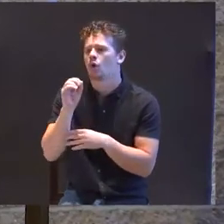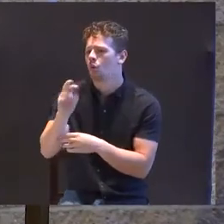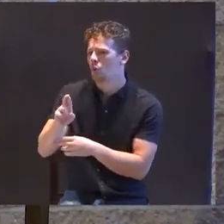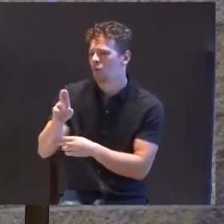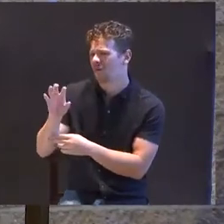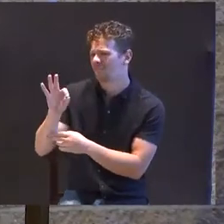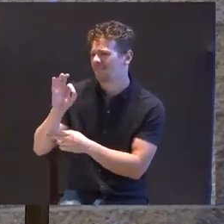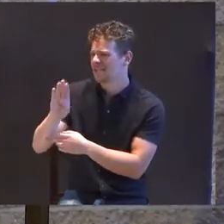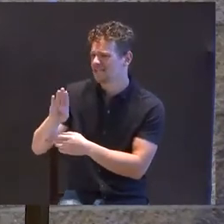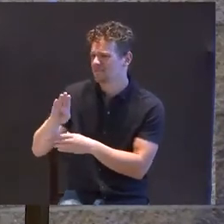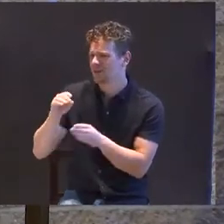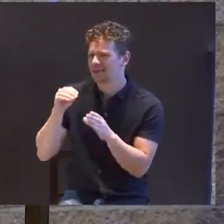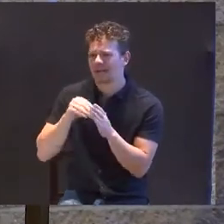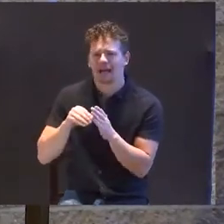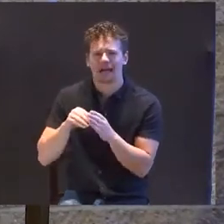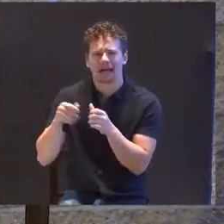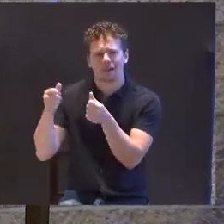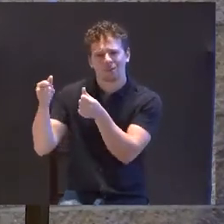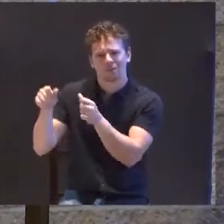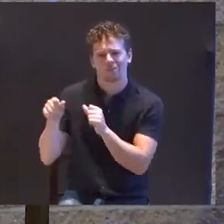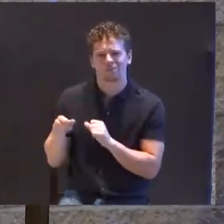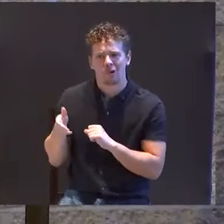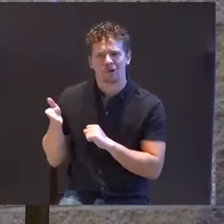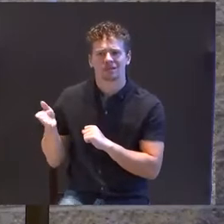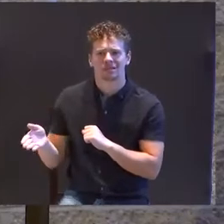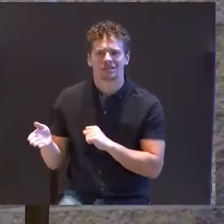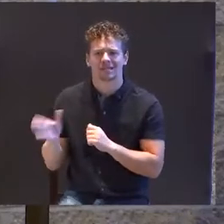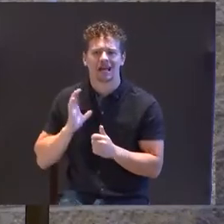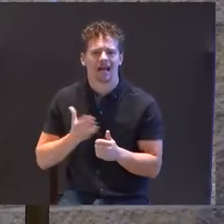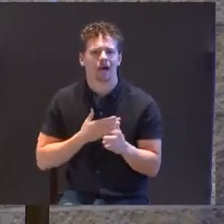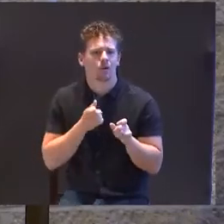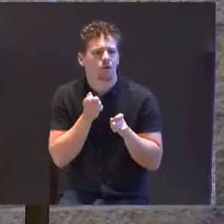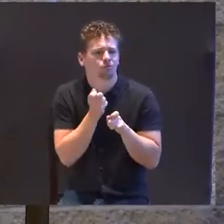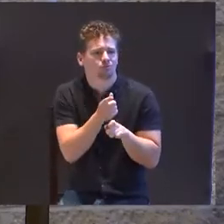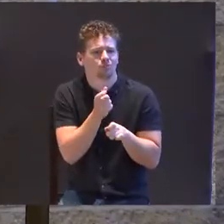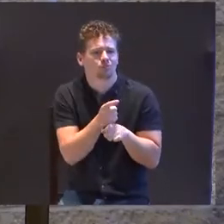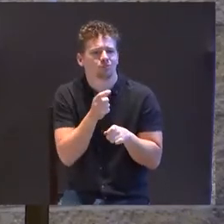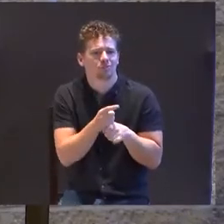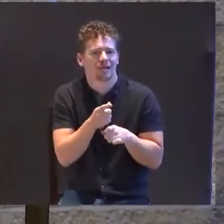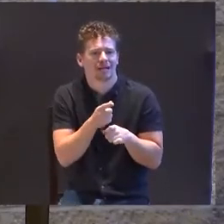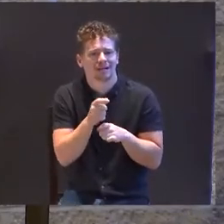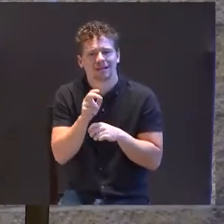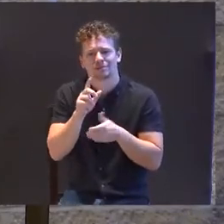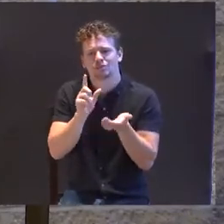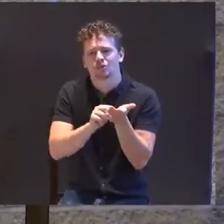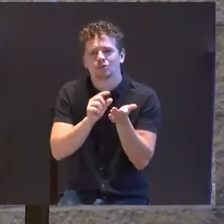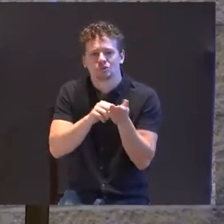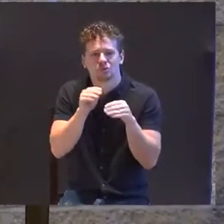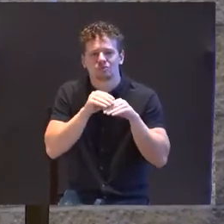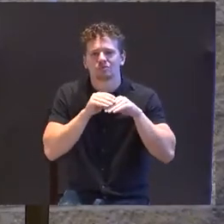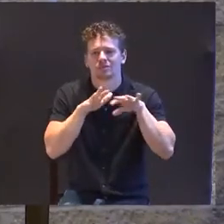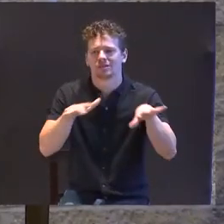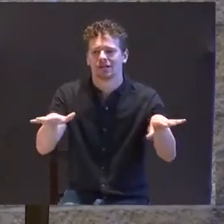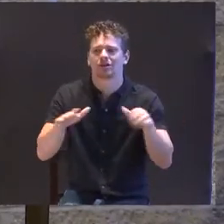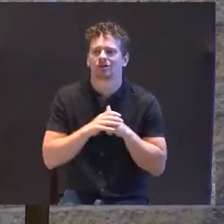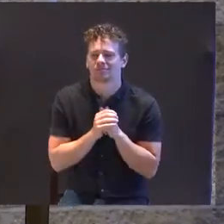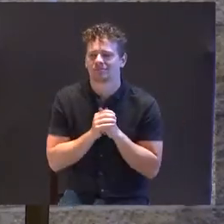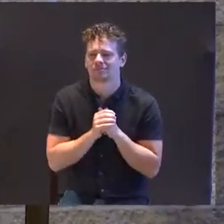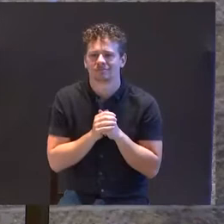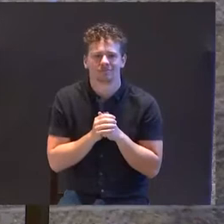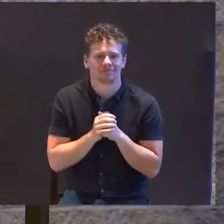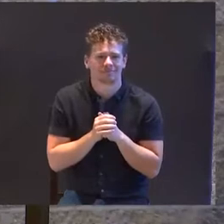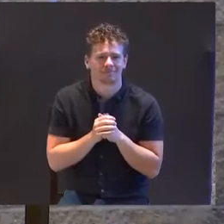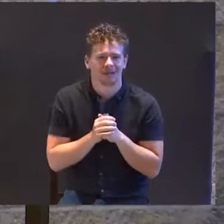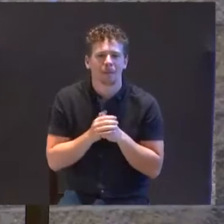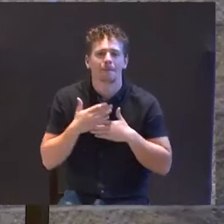in the bulletin, in the insert, in our electronic weekly newsletters, either Peak of the Week or Happening at Unity. So